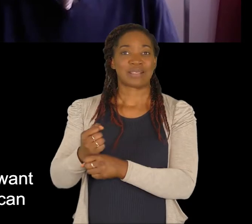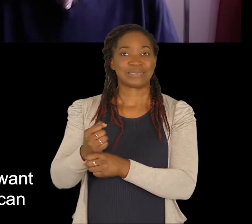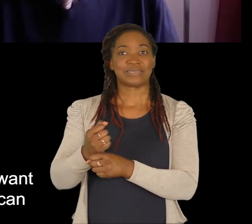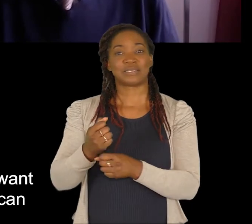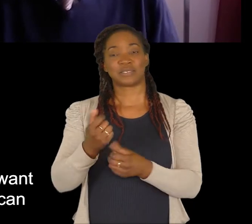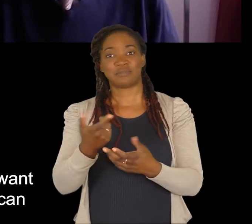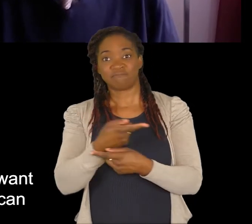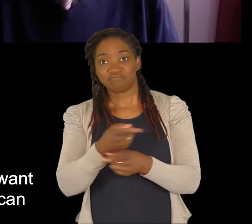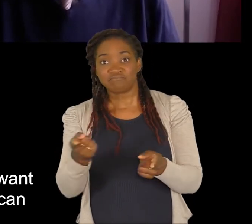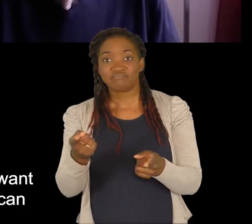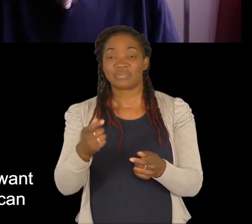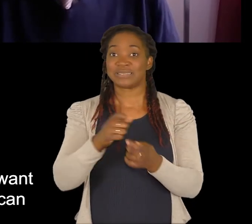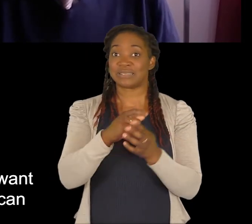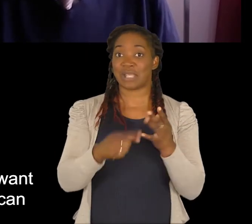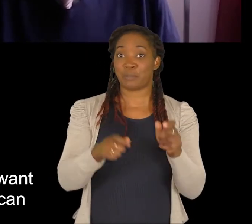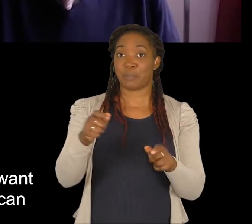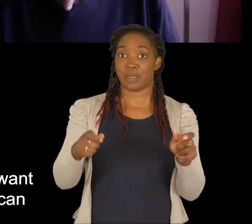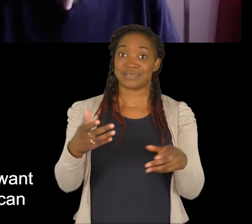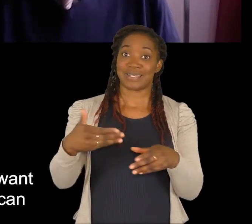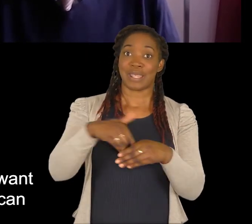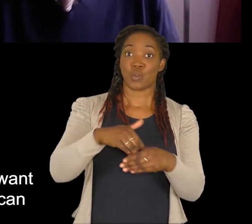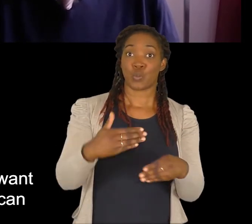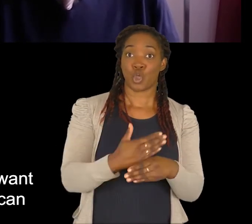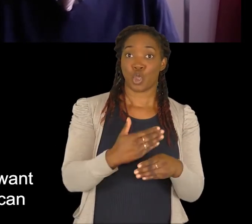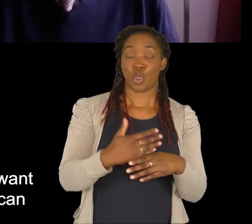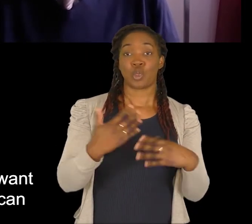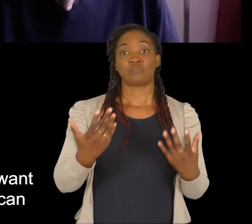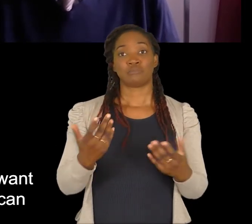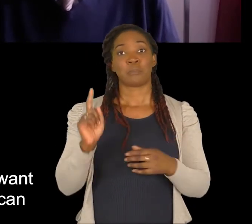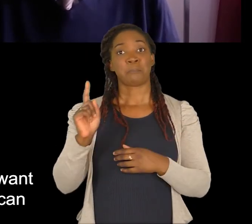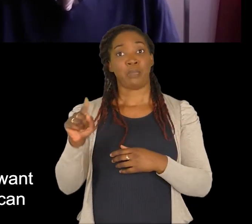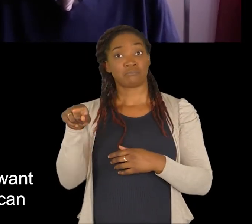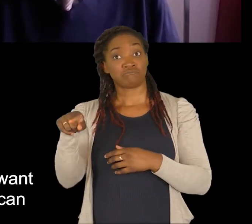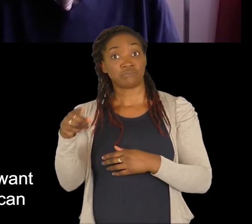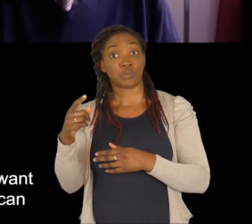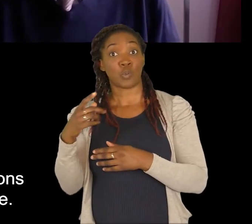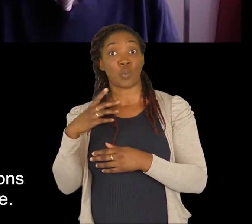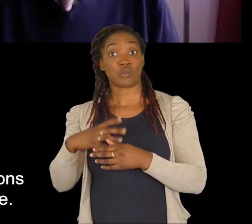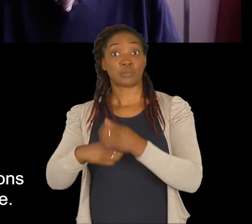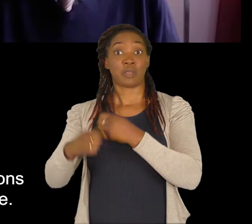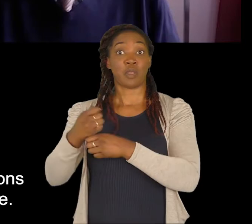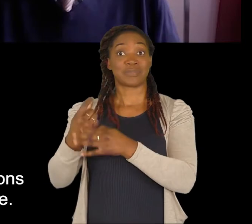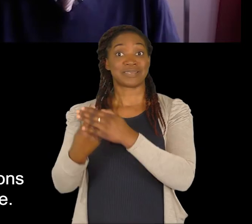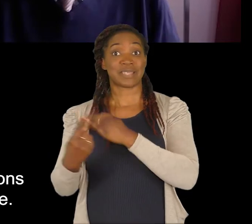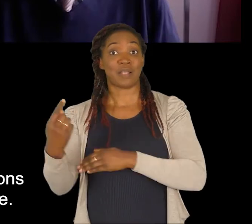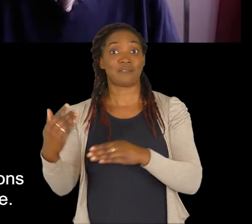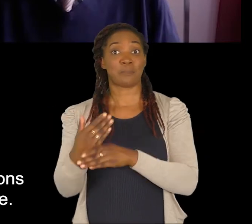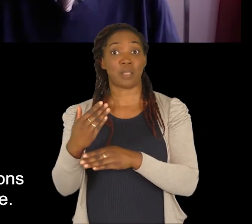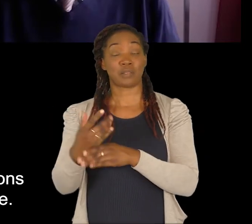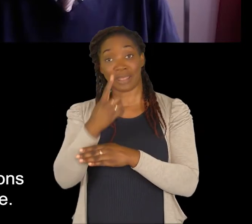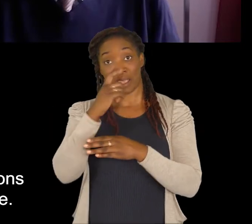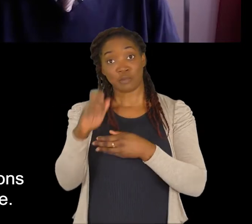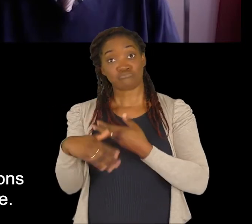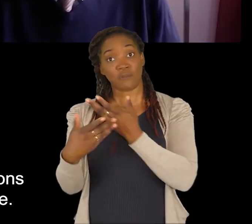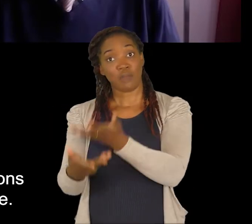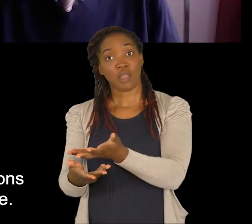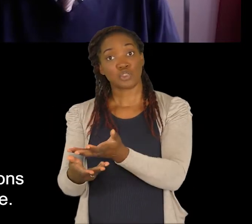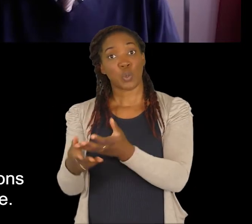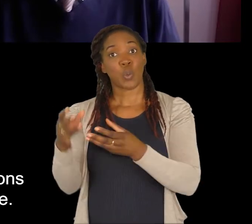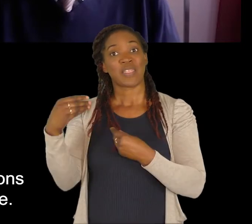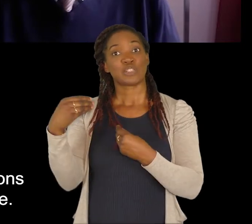but also those who want to get into self-employment, right? So they can support you with specialist